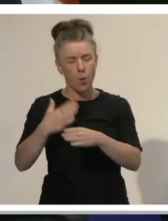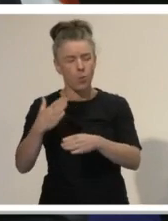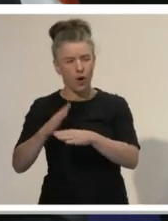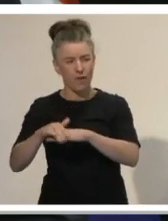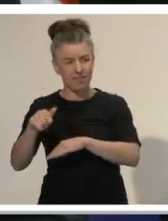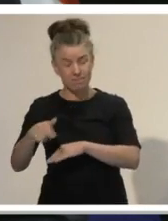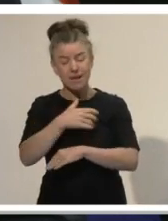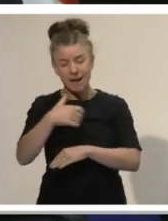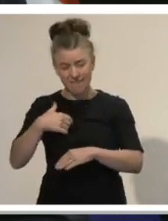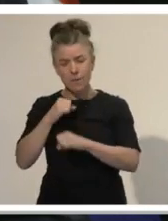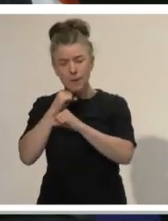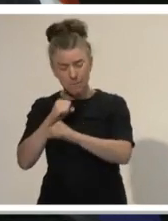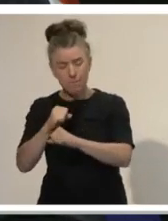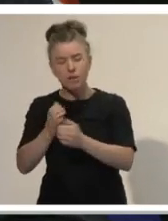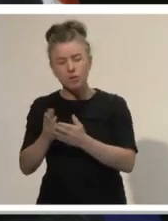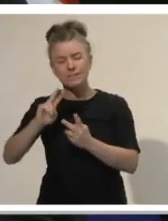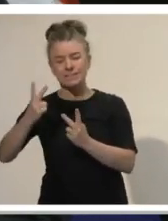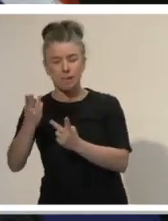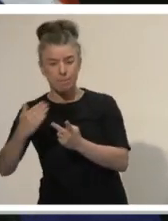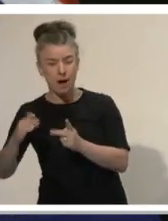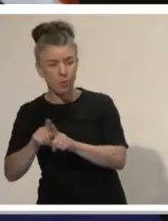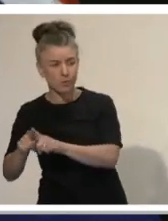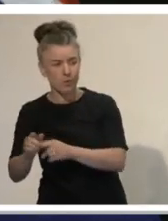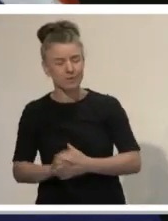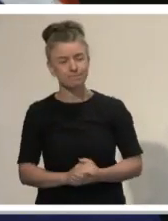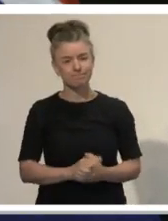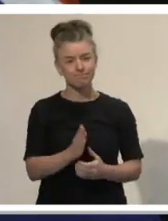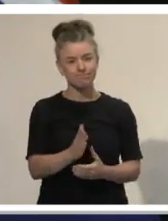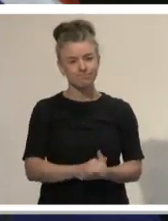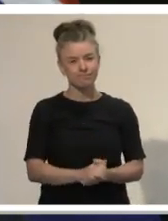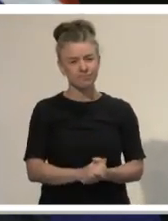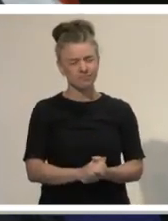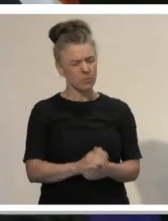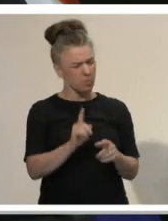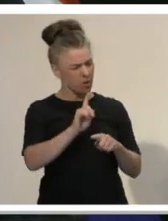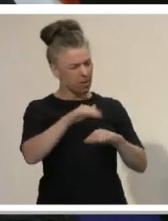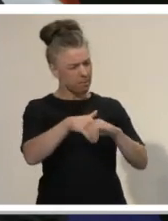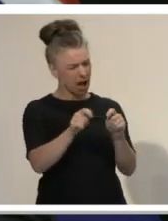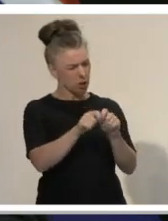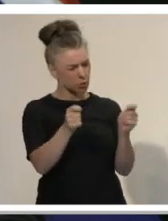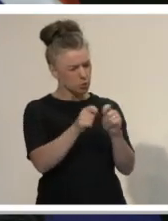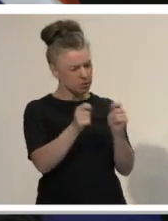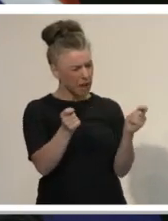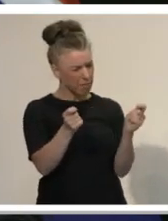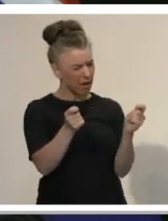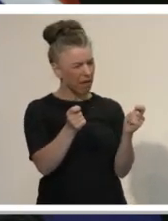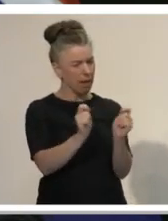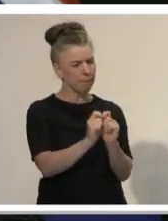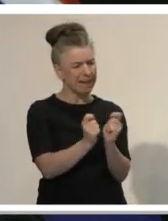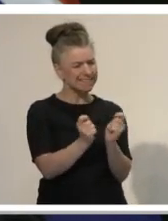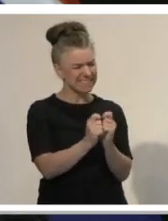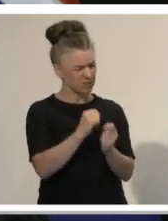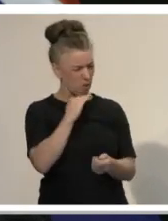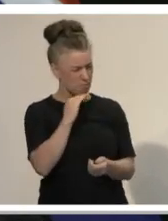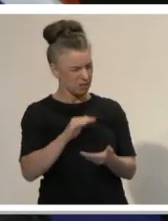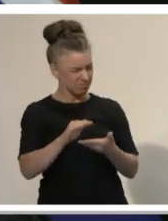government will make towards the second package. Craig? There doesn't appear to be a lot in here for print, but particularly stuff. Are they on their own, or do you expect them to